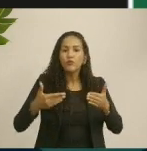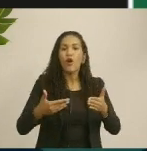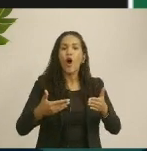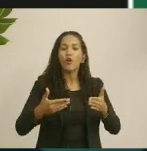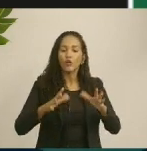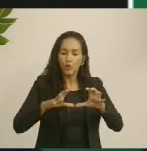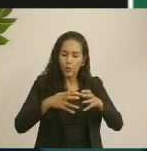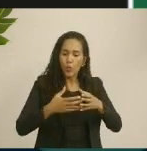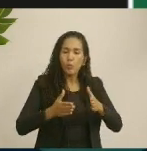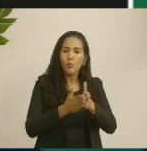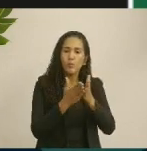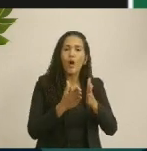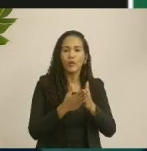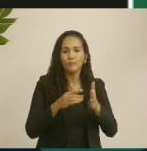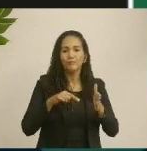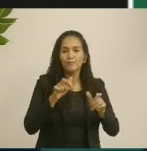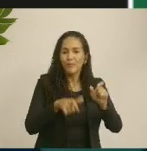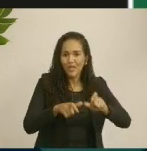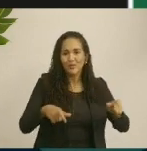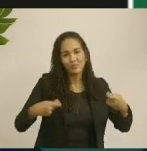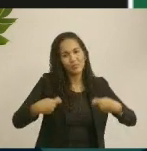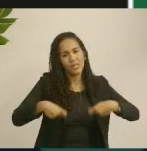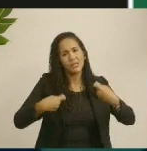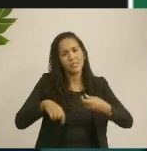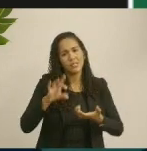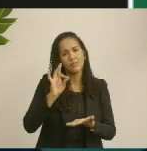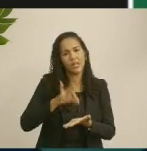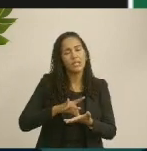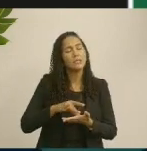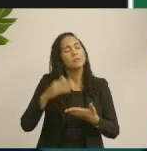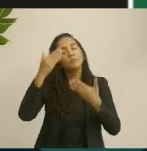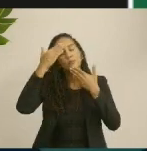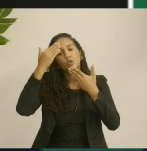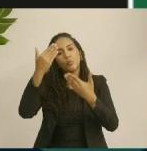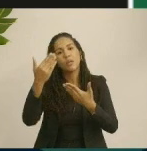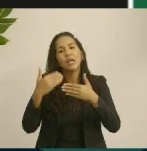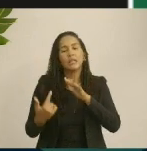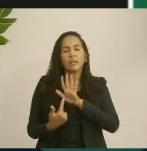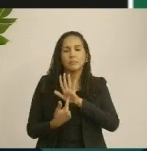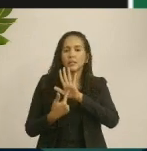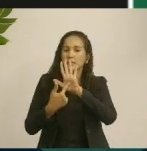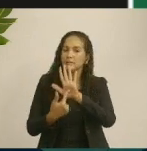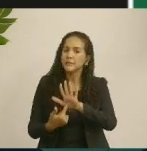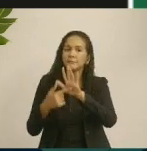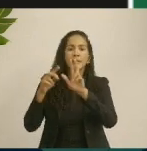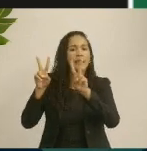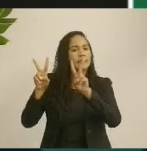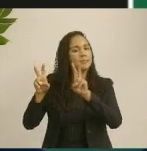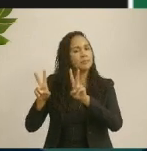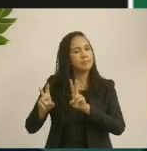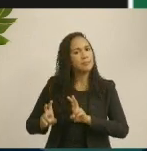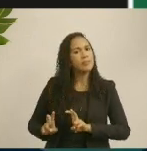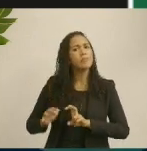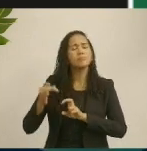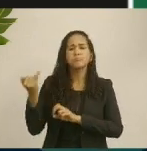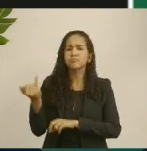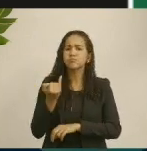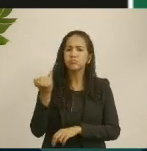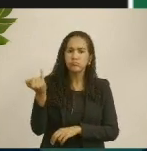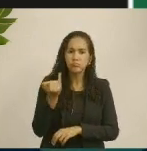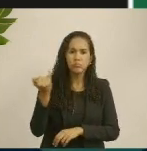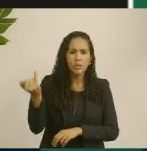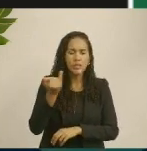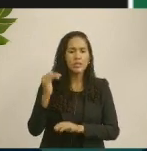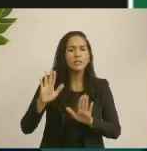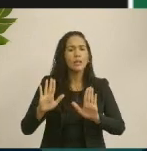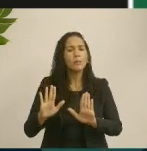think you raise various very important points. So I'm going to start first